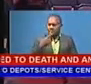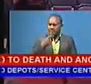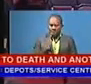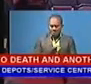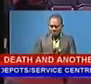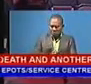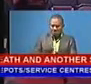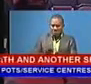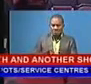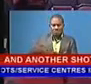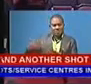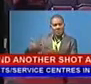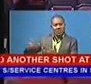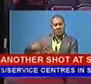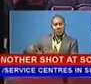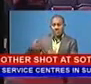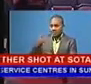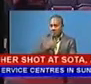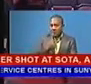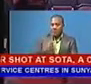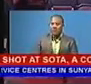cleaned it up the night, the previous day.